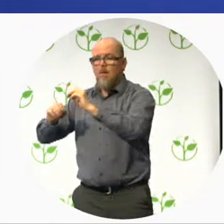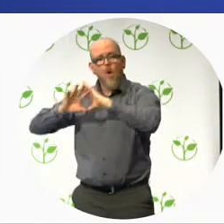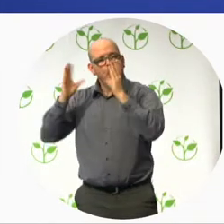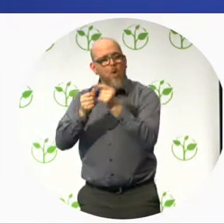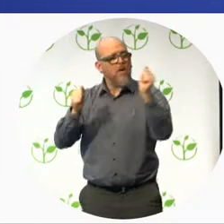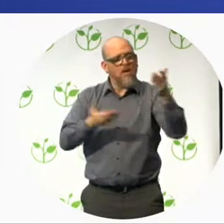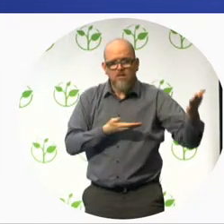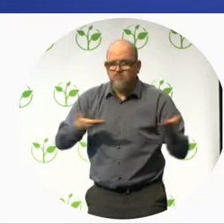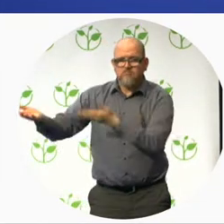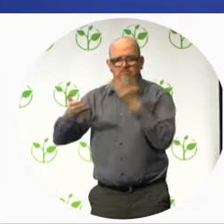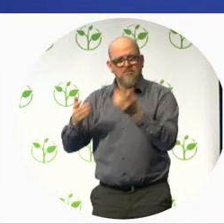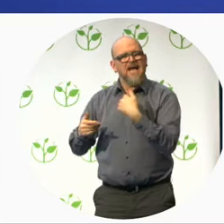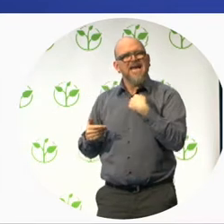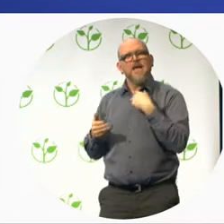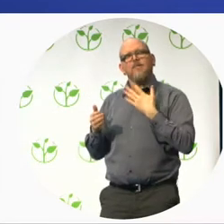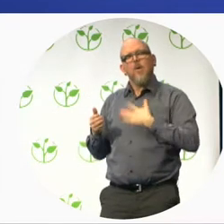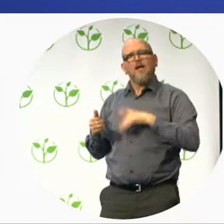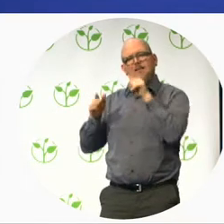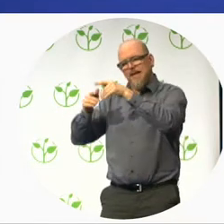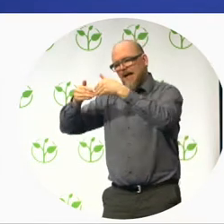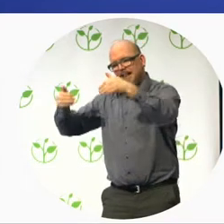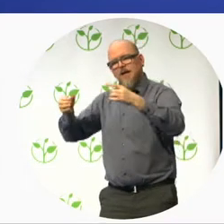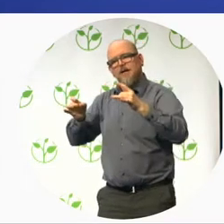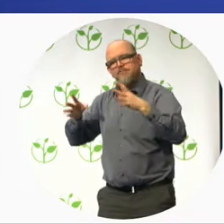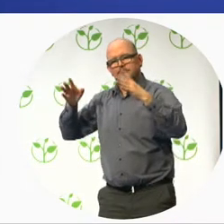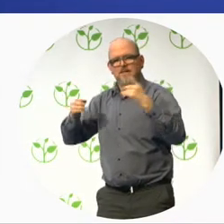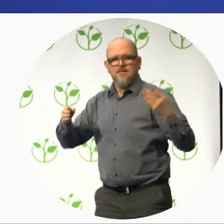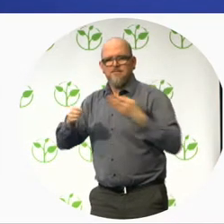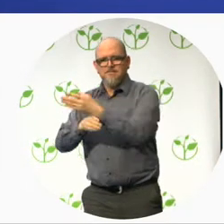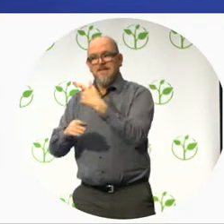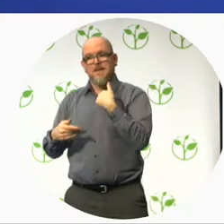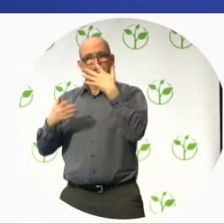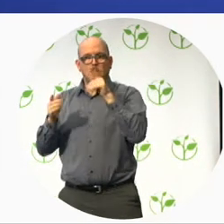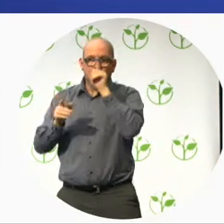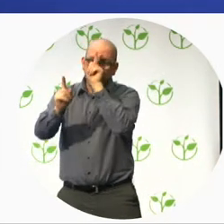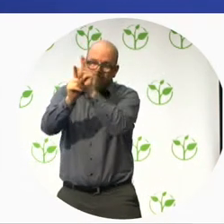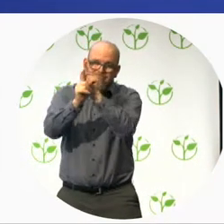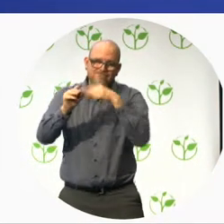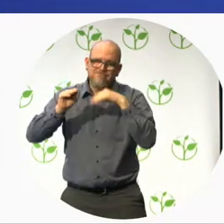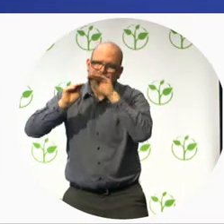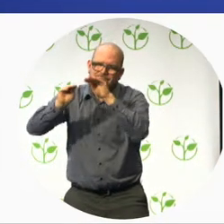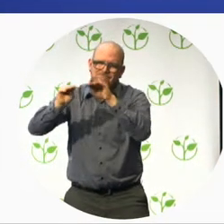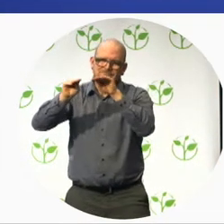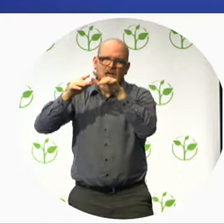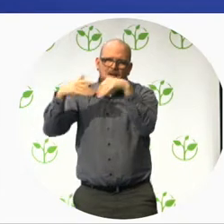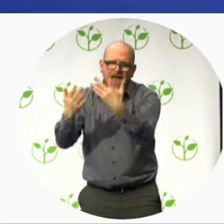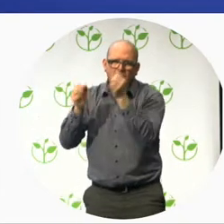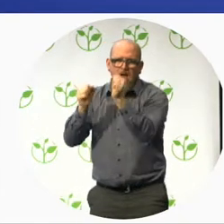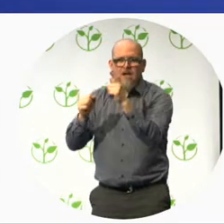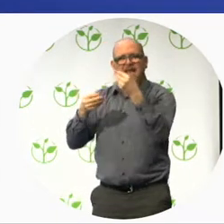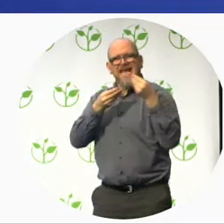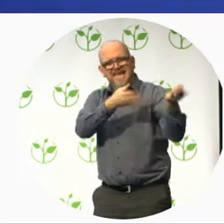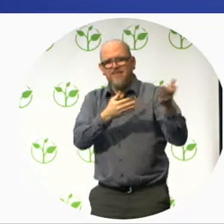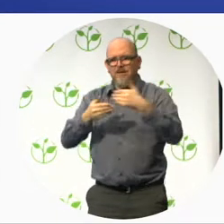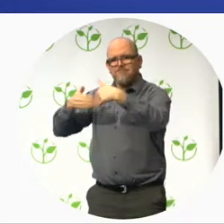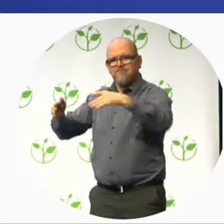100,000 federal employees each year. The training, of course, must be accessible. We have an internal broadcast